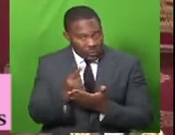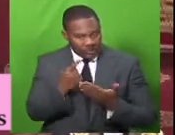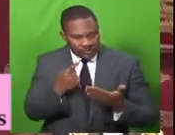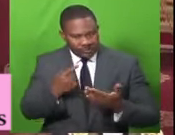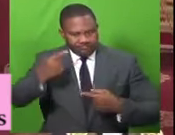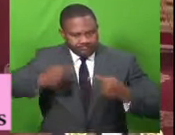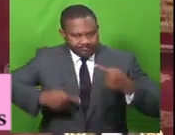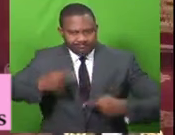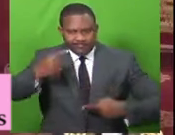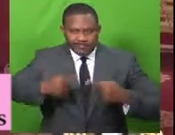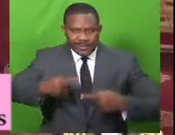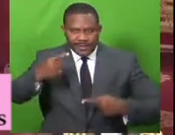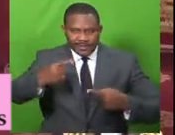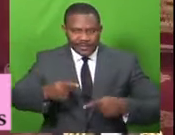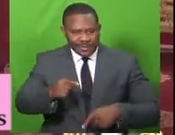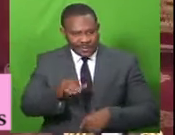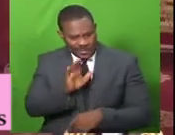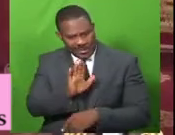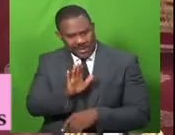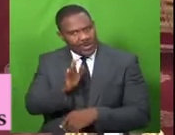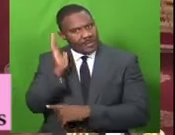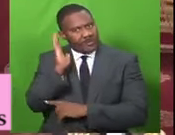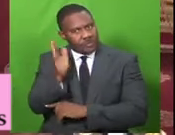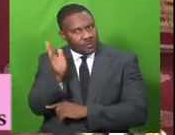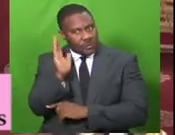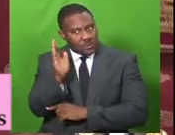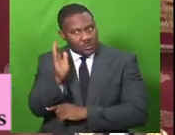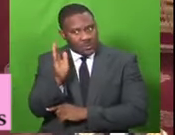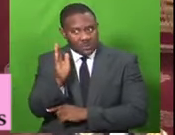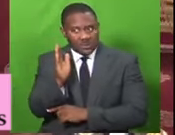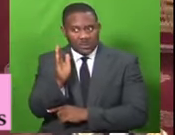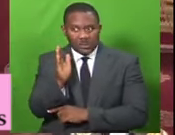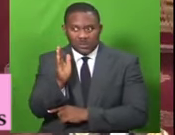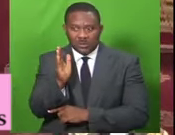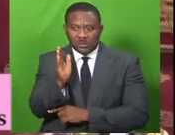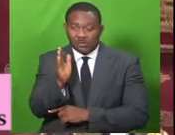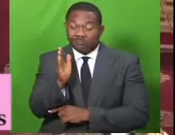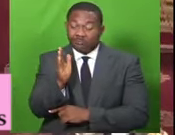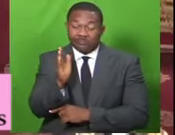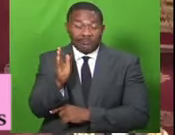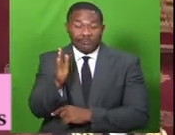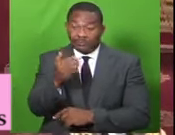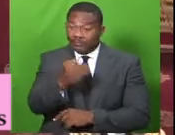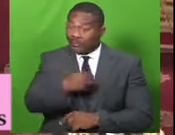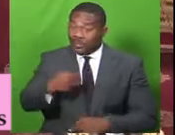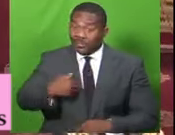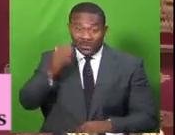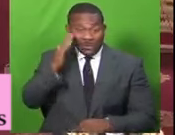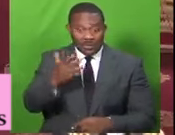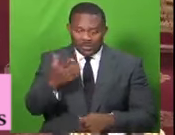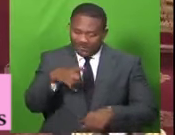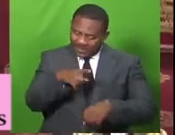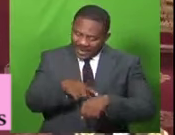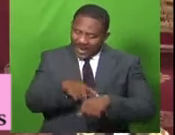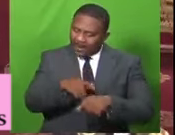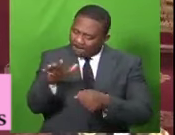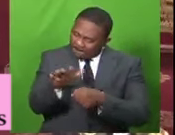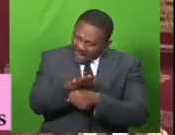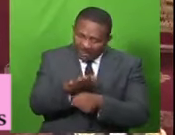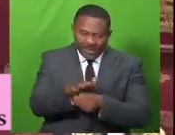to debate this address. And honorable members will all have enough time to have a